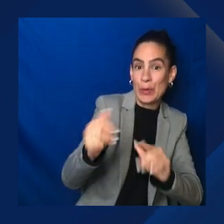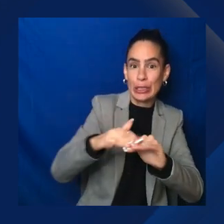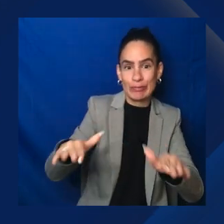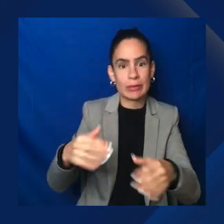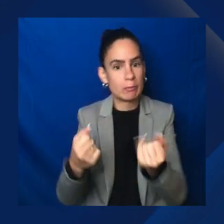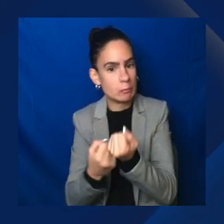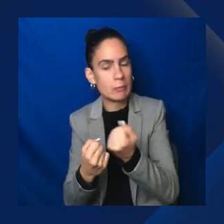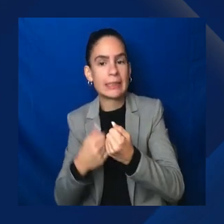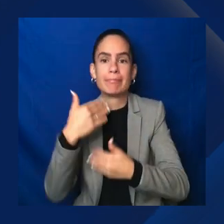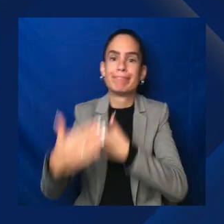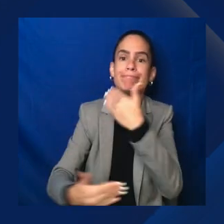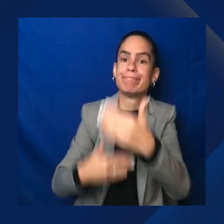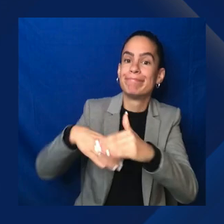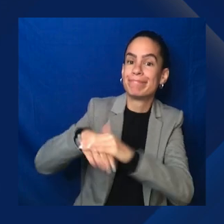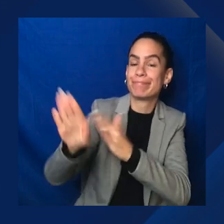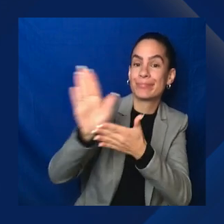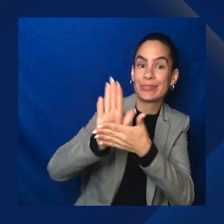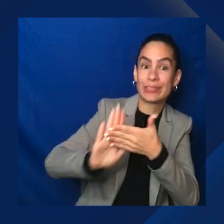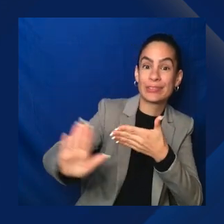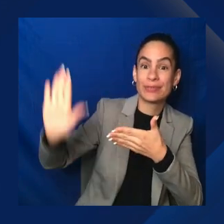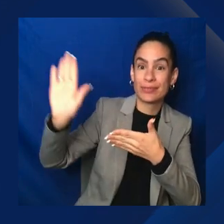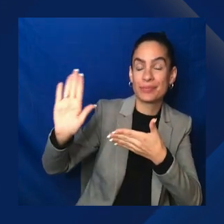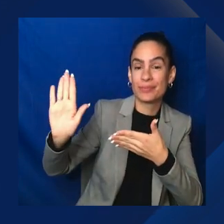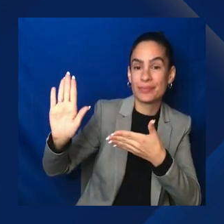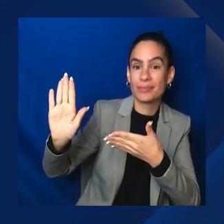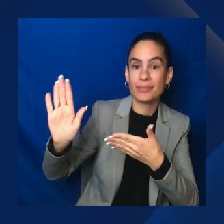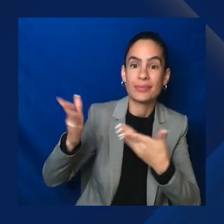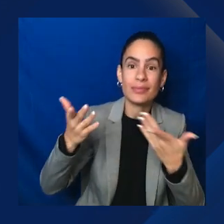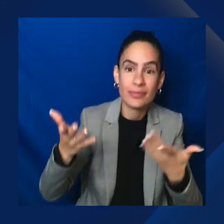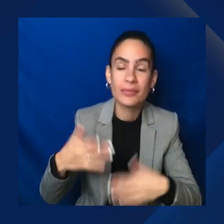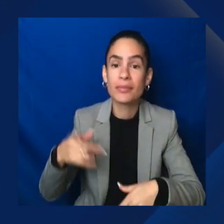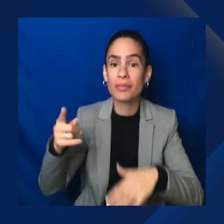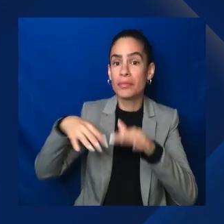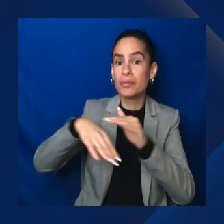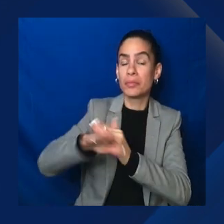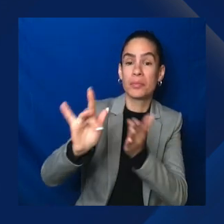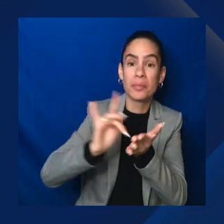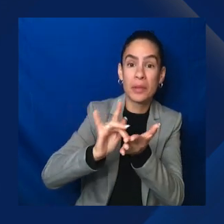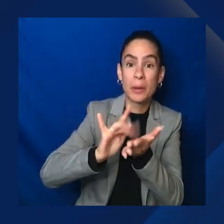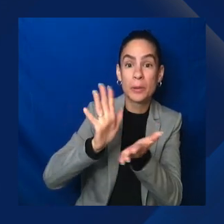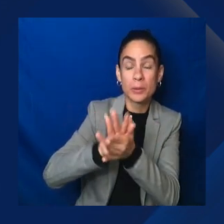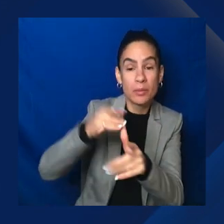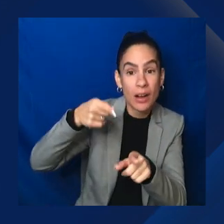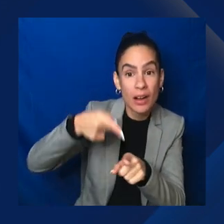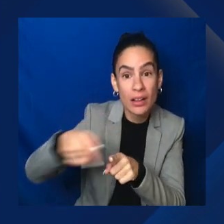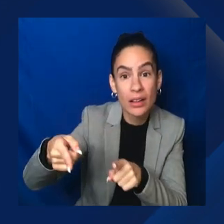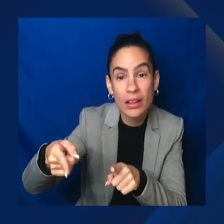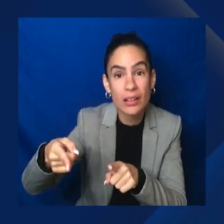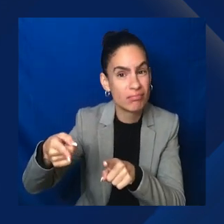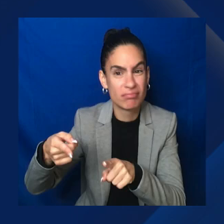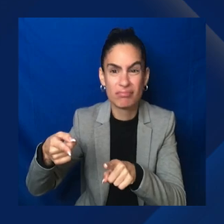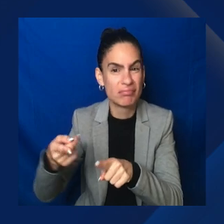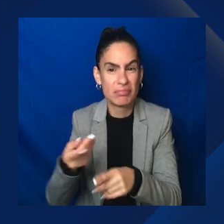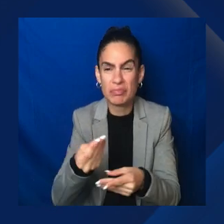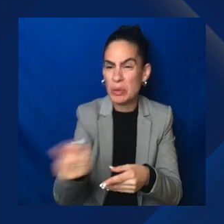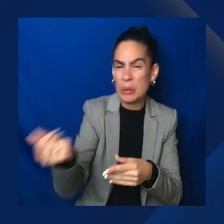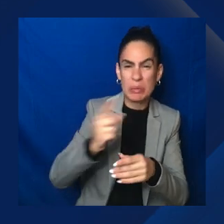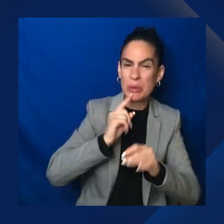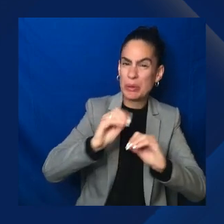getting to a place where they can go to med school and have that support. And for me,